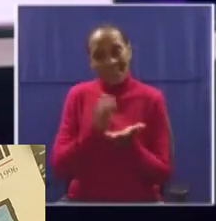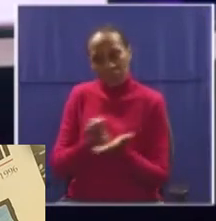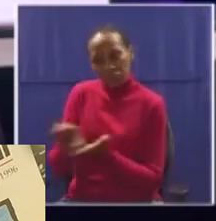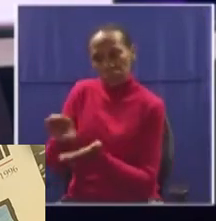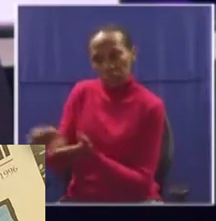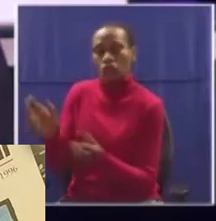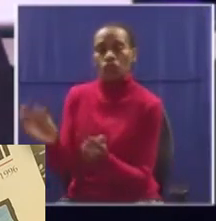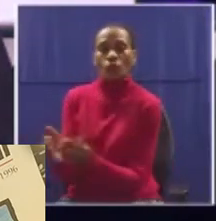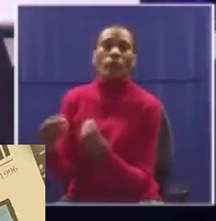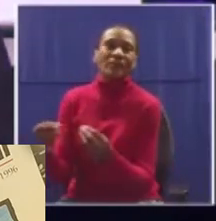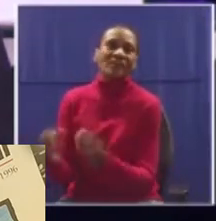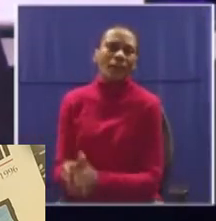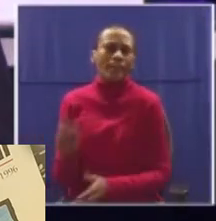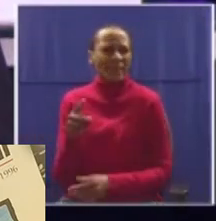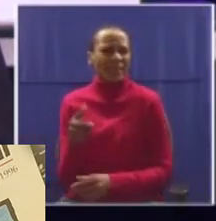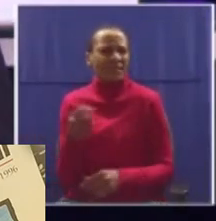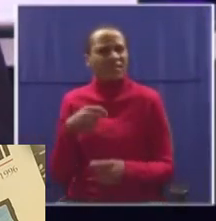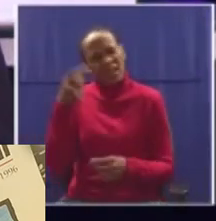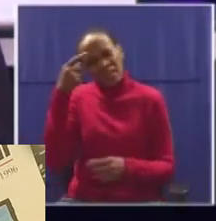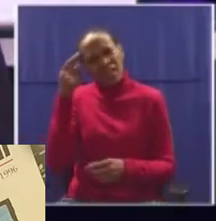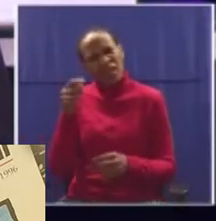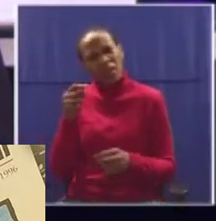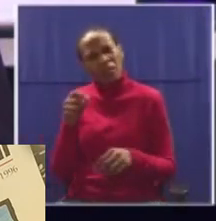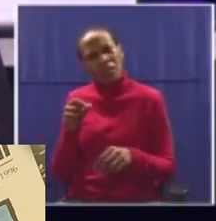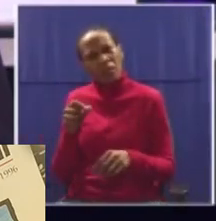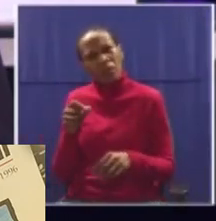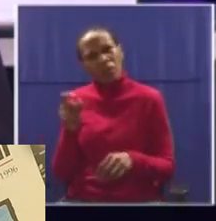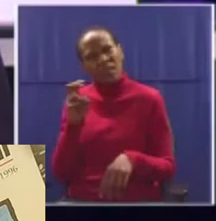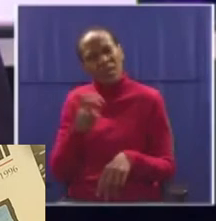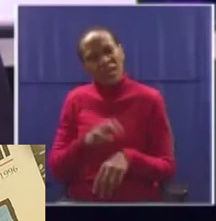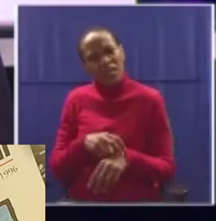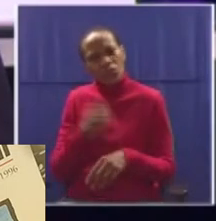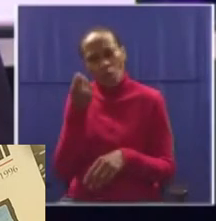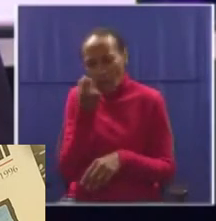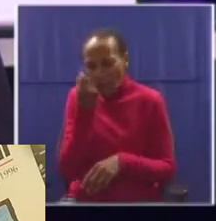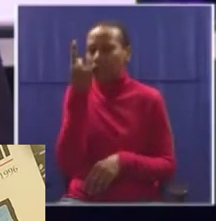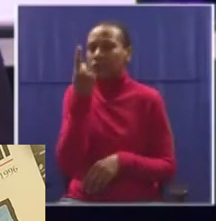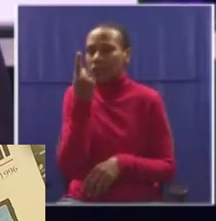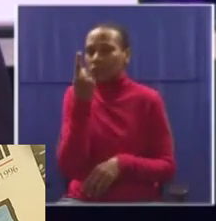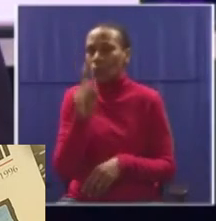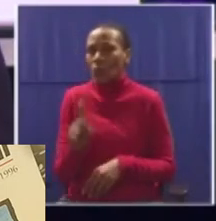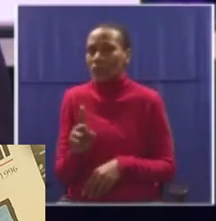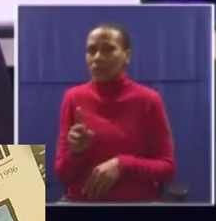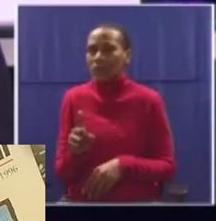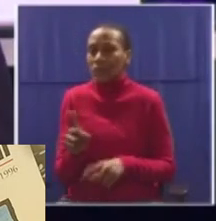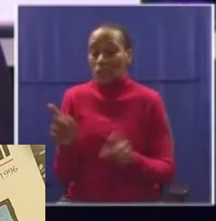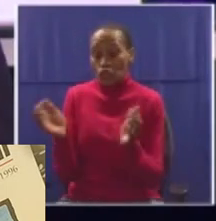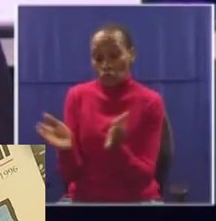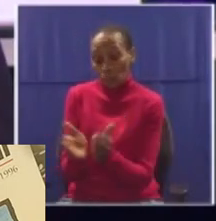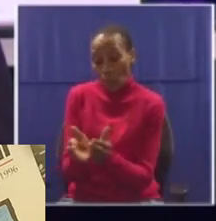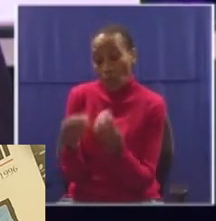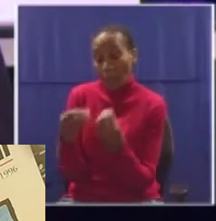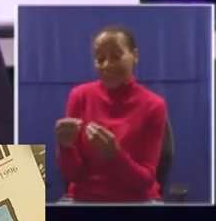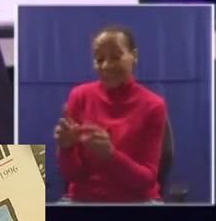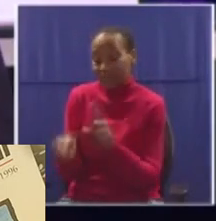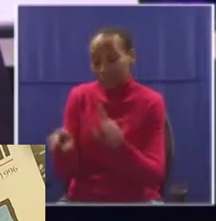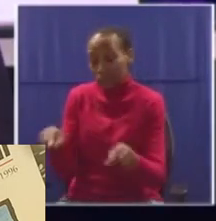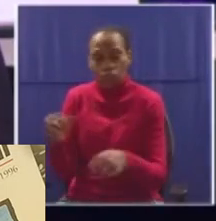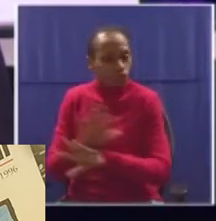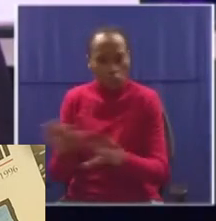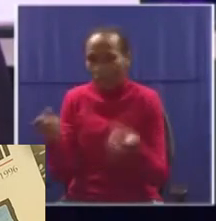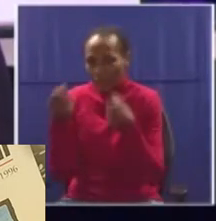but I think what is lacking a chairperson is the understanding amongst many small Enterprises